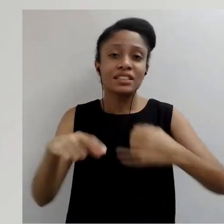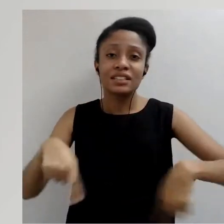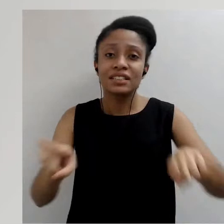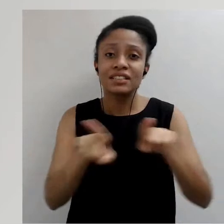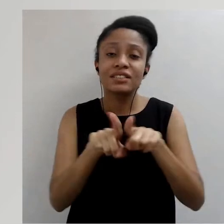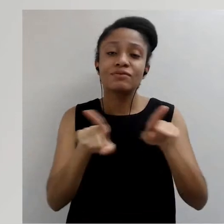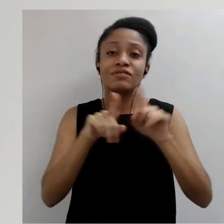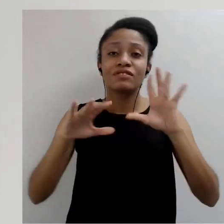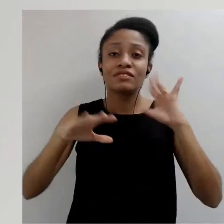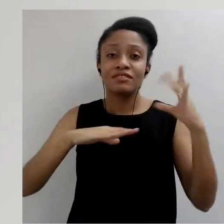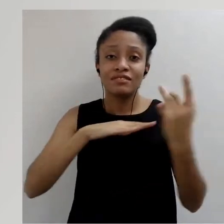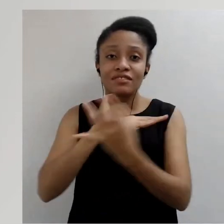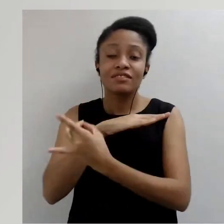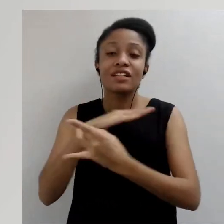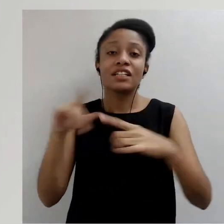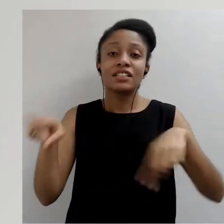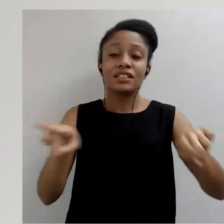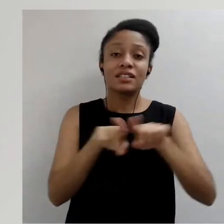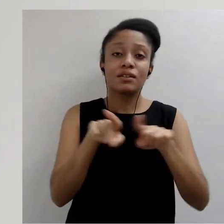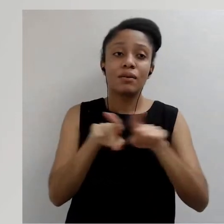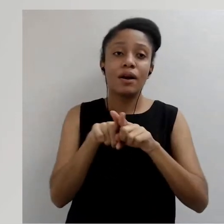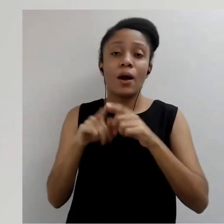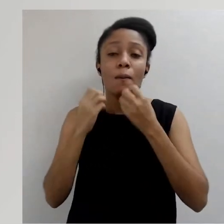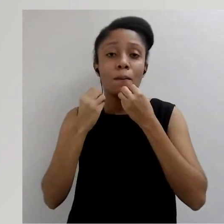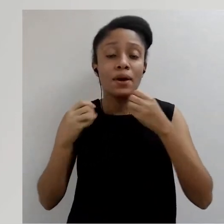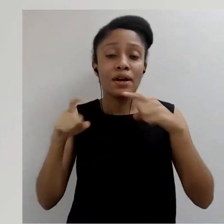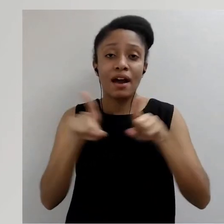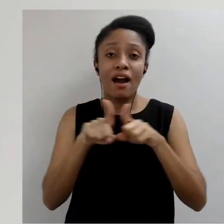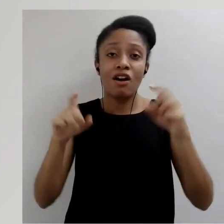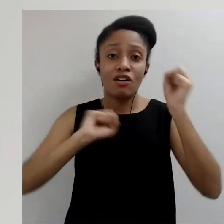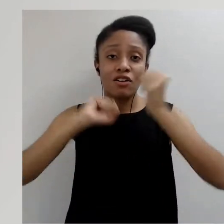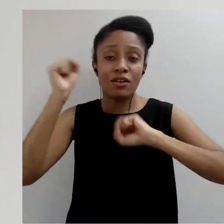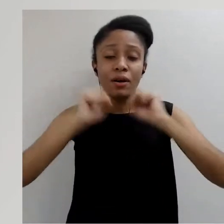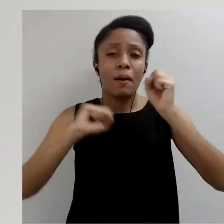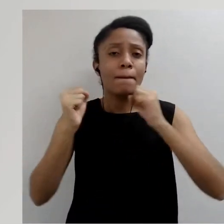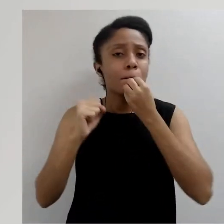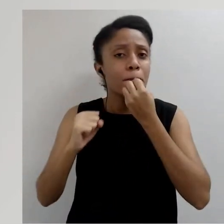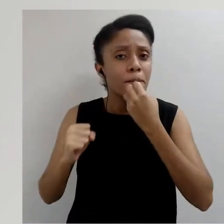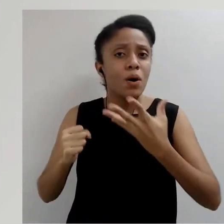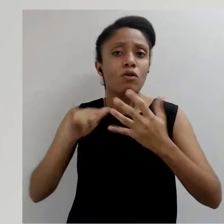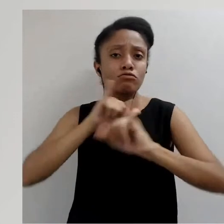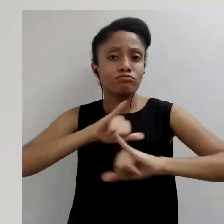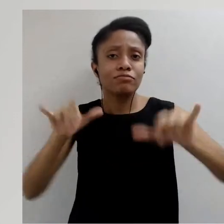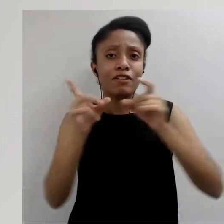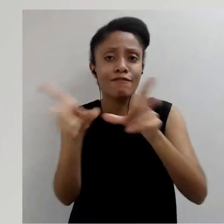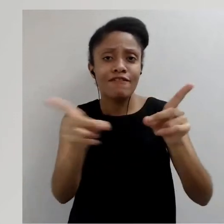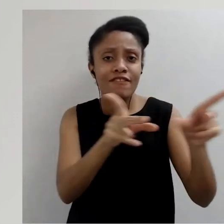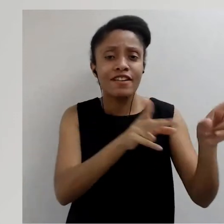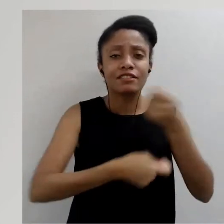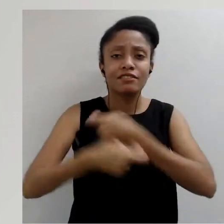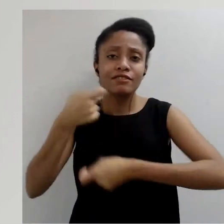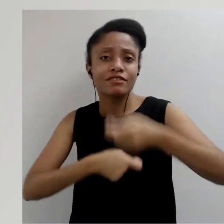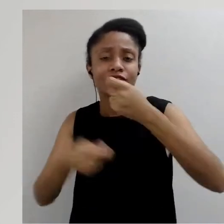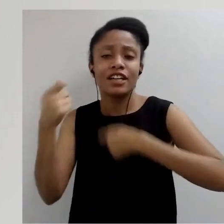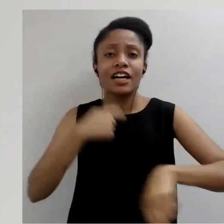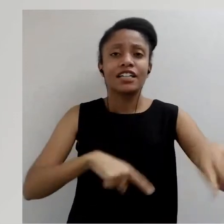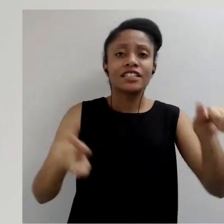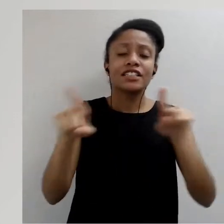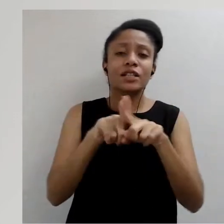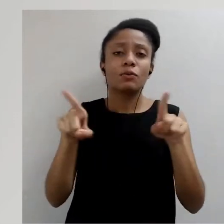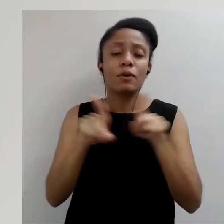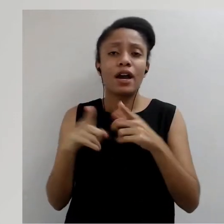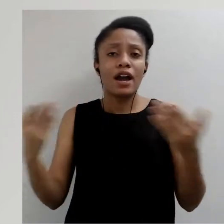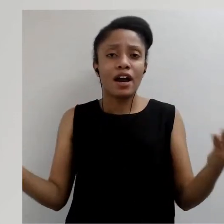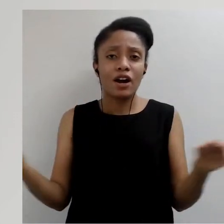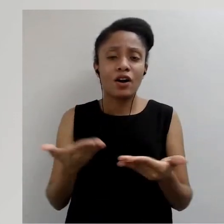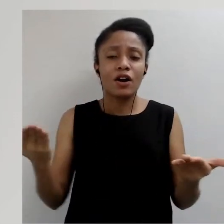between physical and digital and became the big trump for the sales and business opportunities. What was